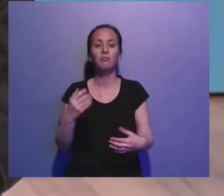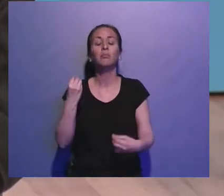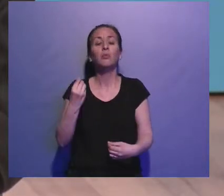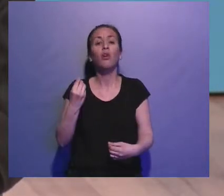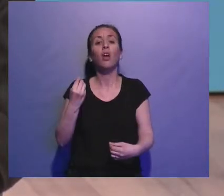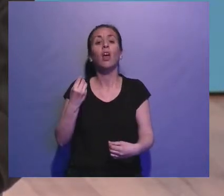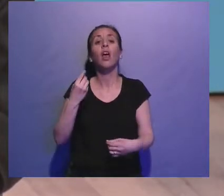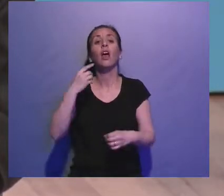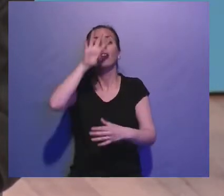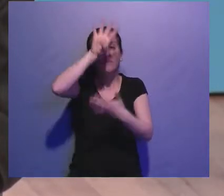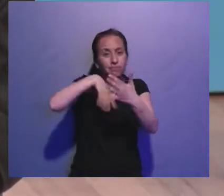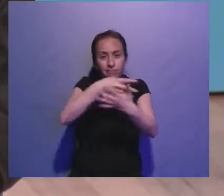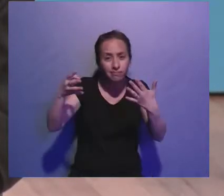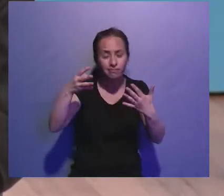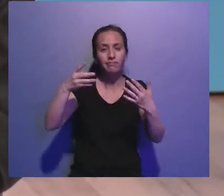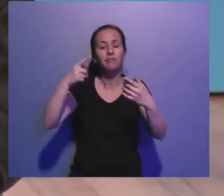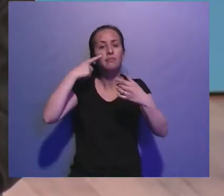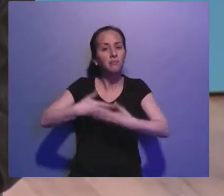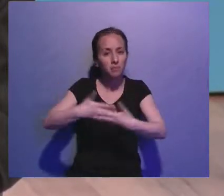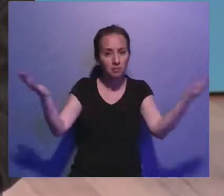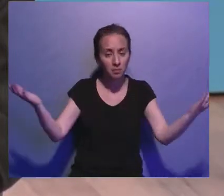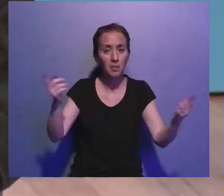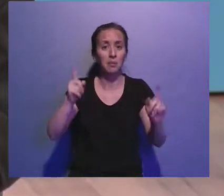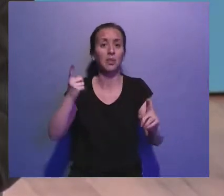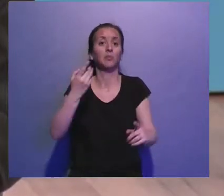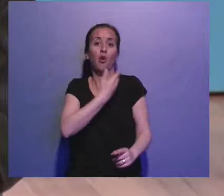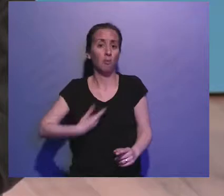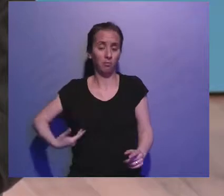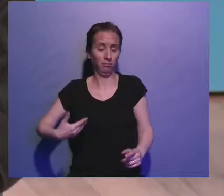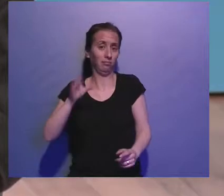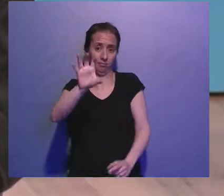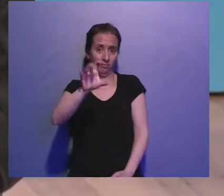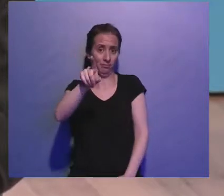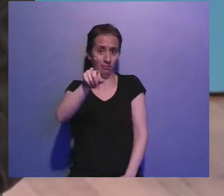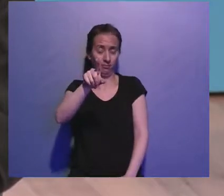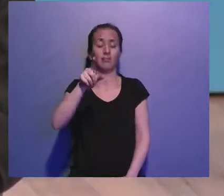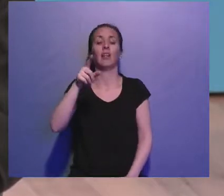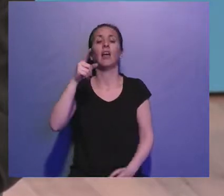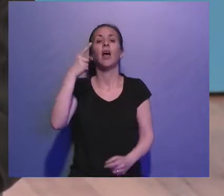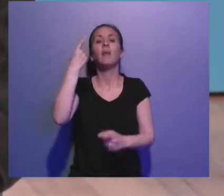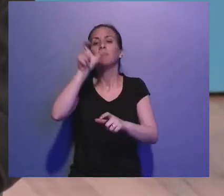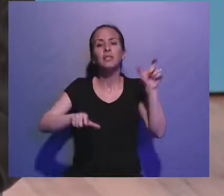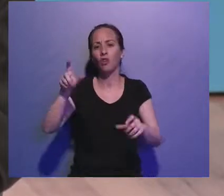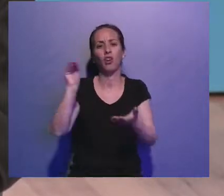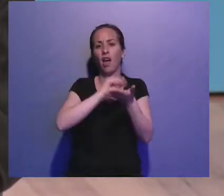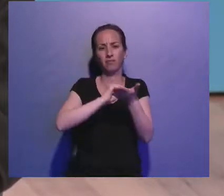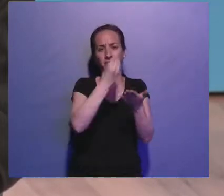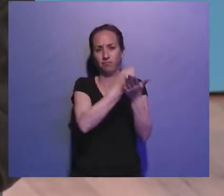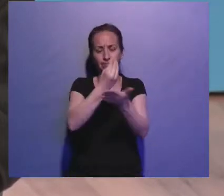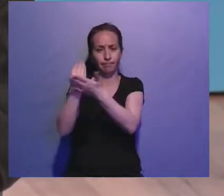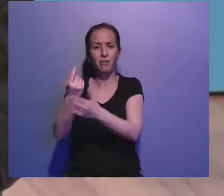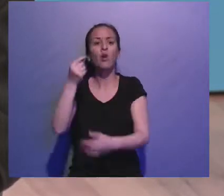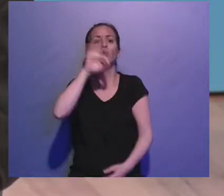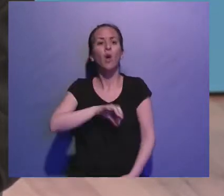significant change in Jujuy because we published the full organizational chart of the government of the province of Jujuy with